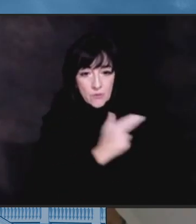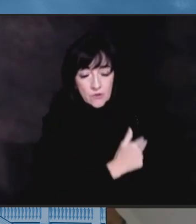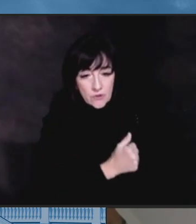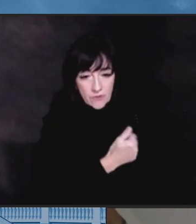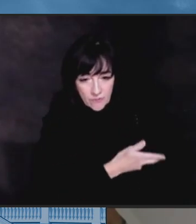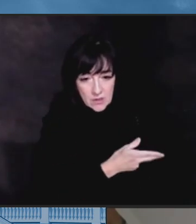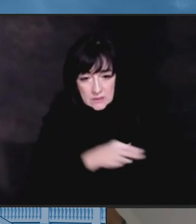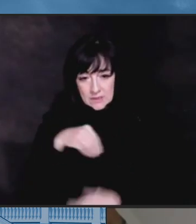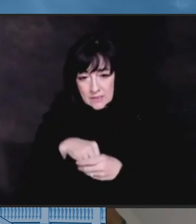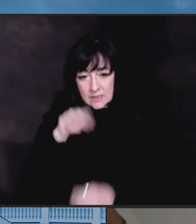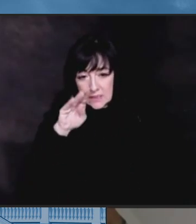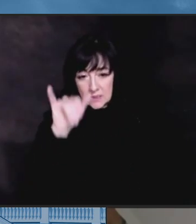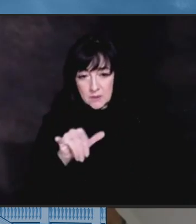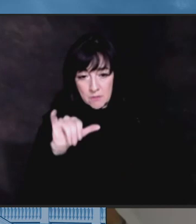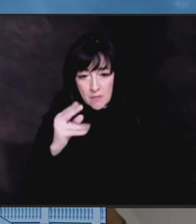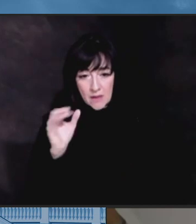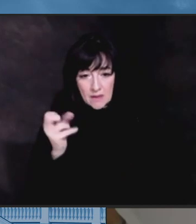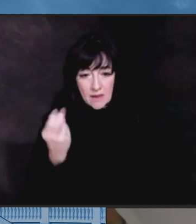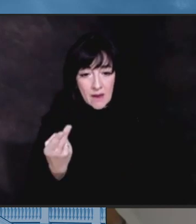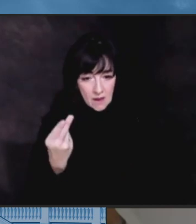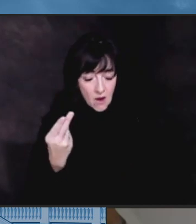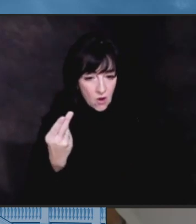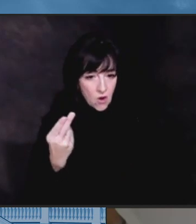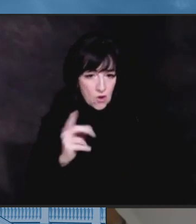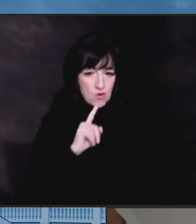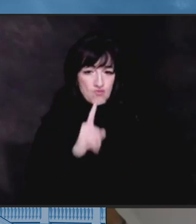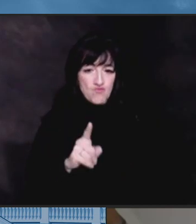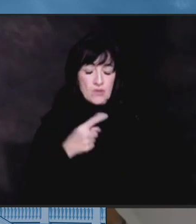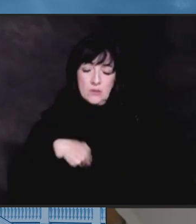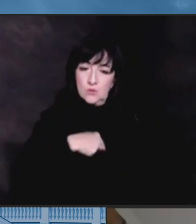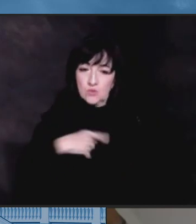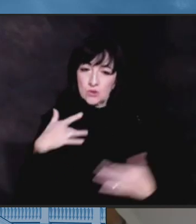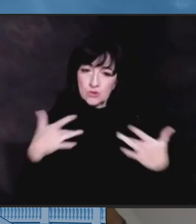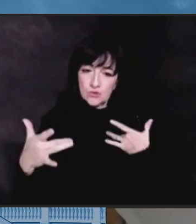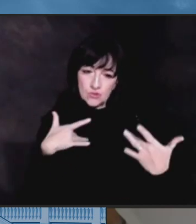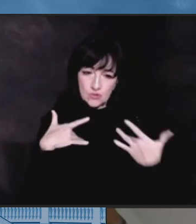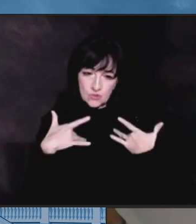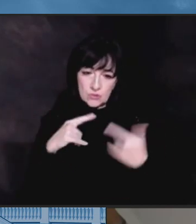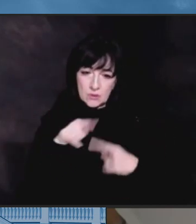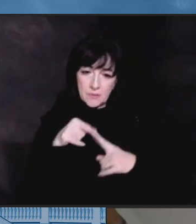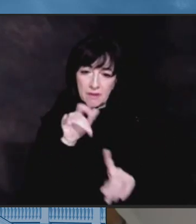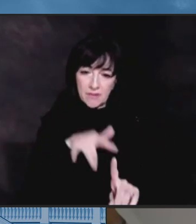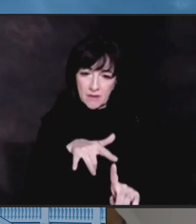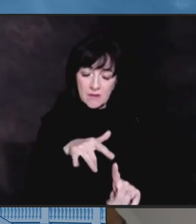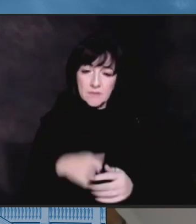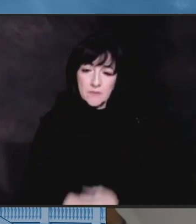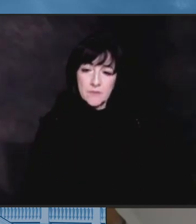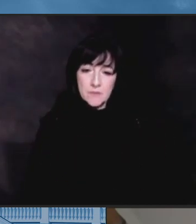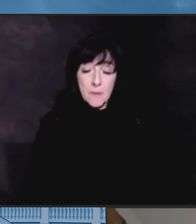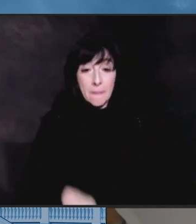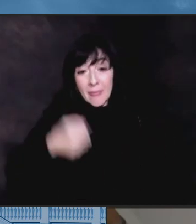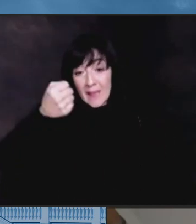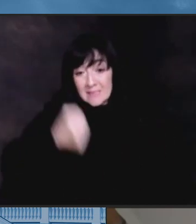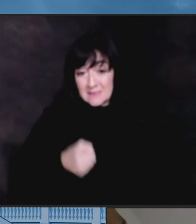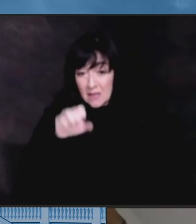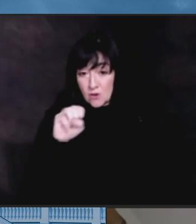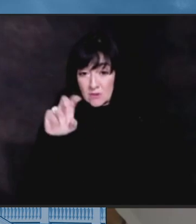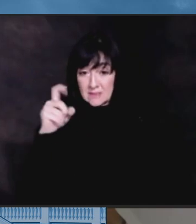Bay Health is a significant concern for all of us. And then in Sussex County, we're almost to